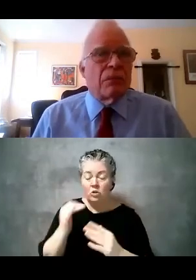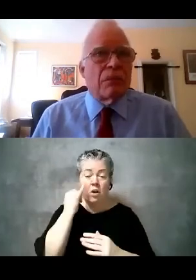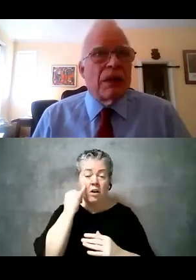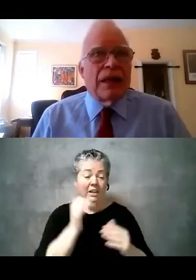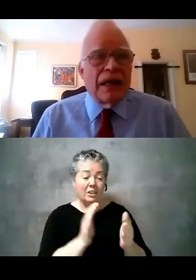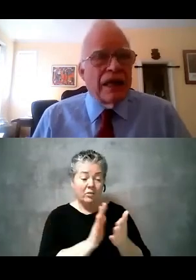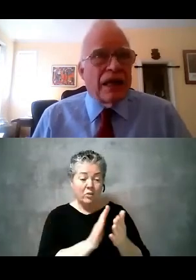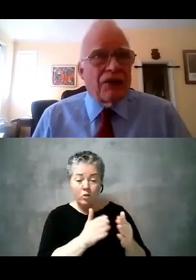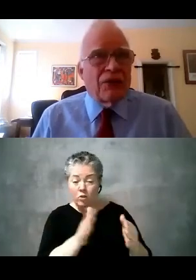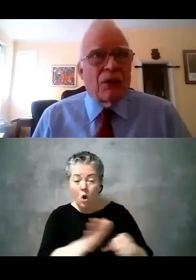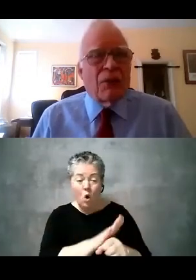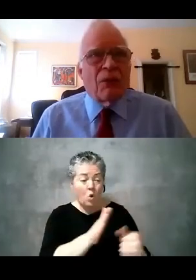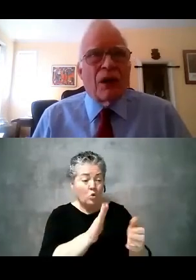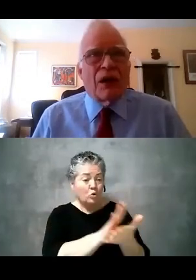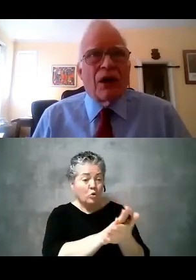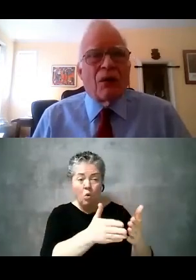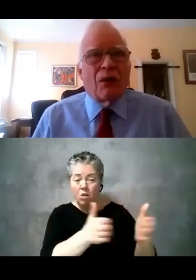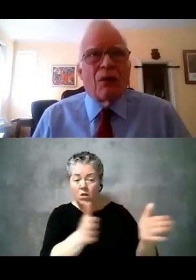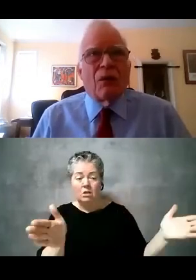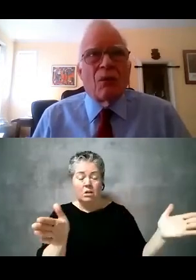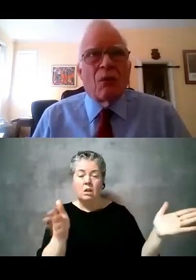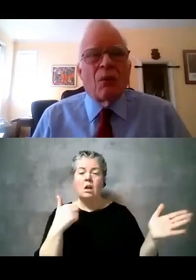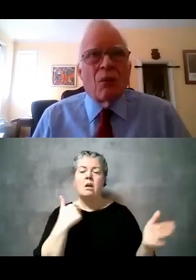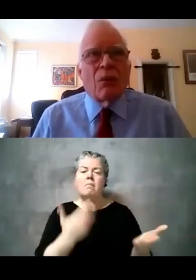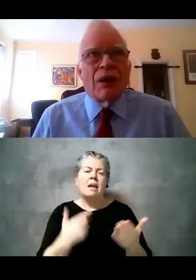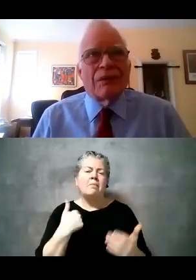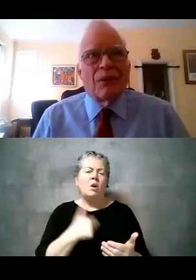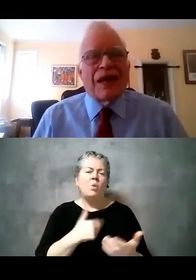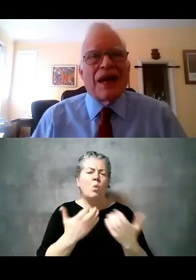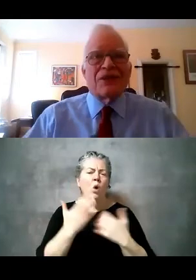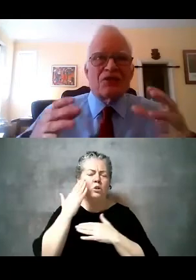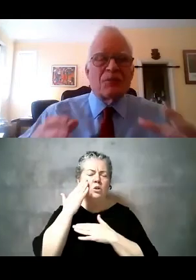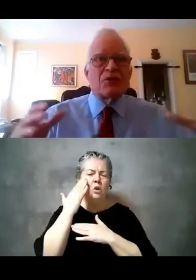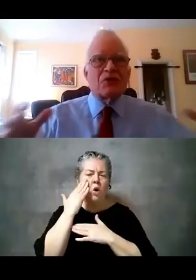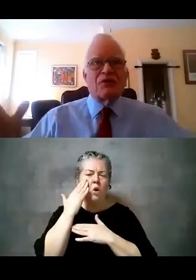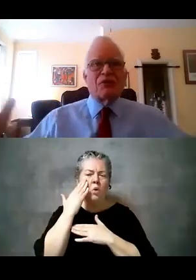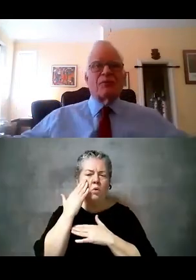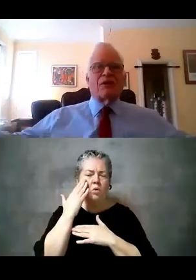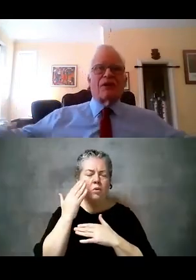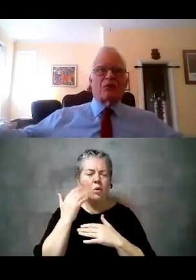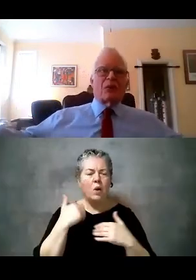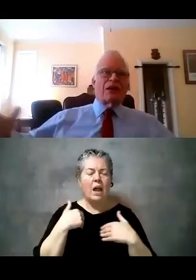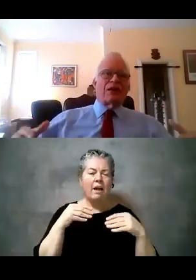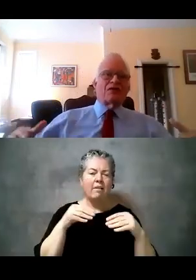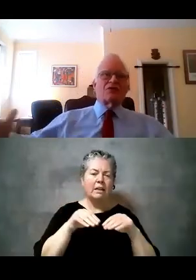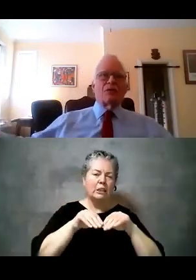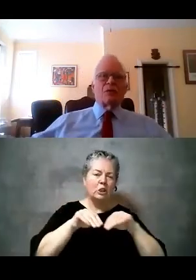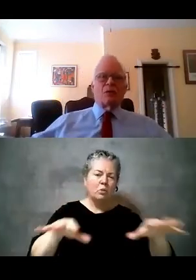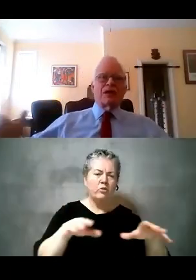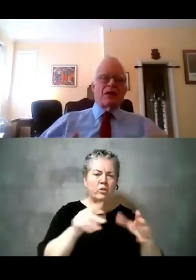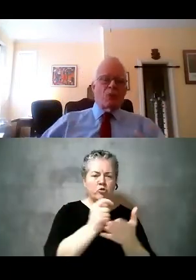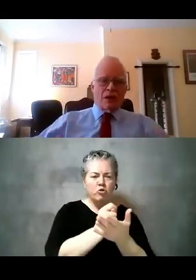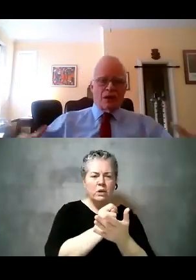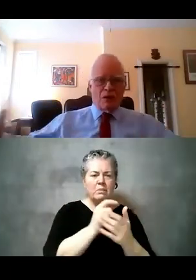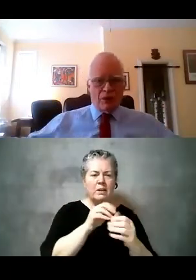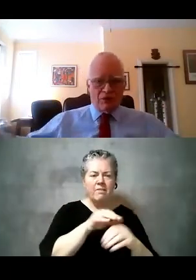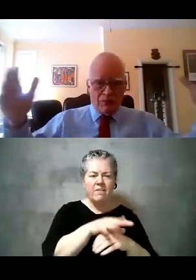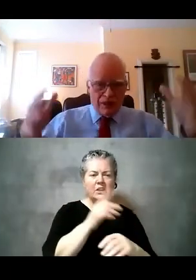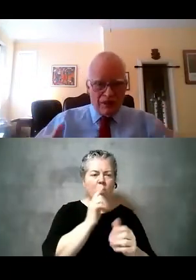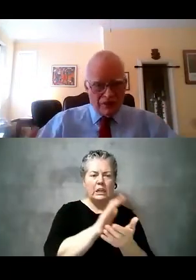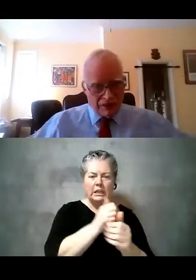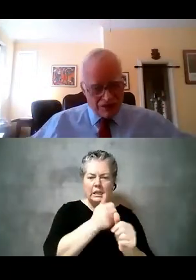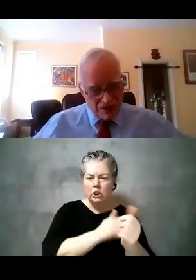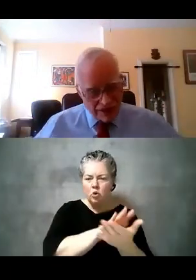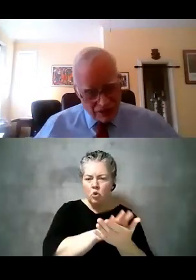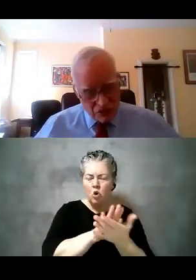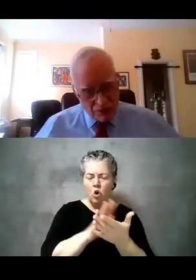actually, in any case, we might want to know, we'd have a distribution of treatment effects on each school. We'd not want to know what is the